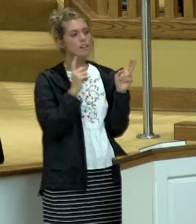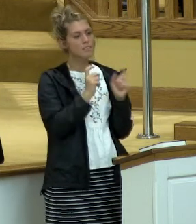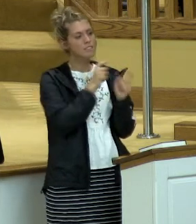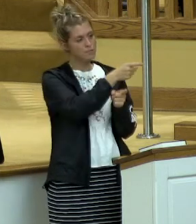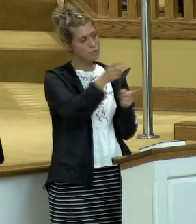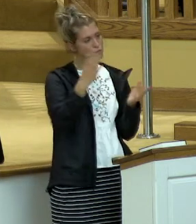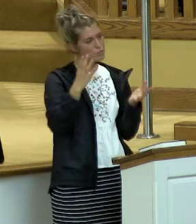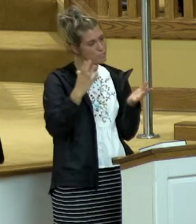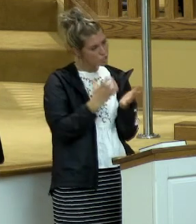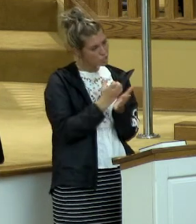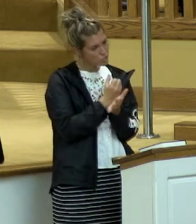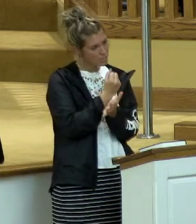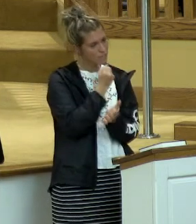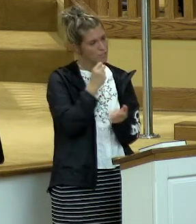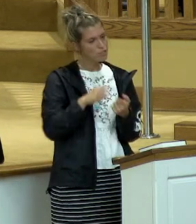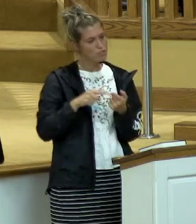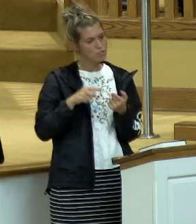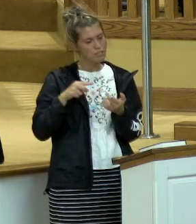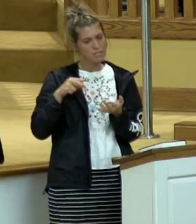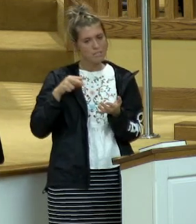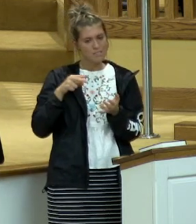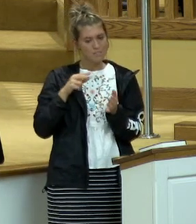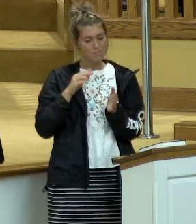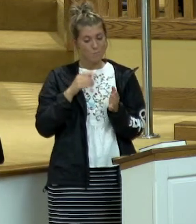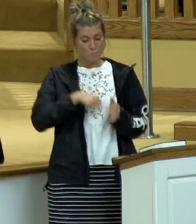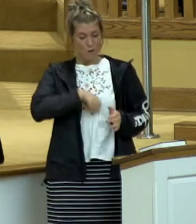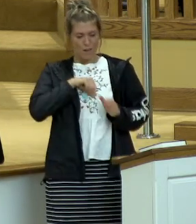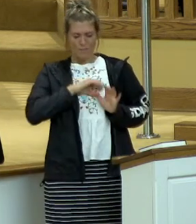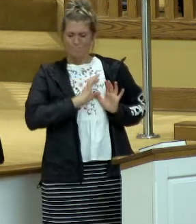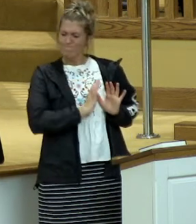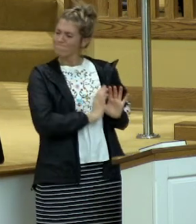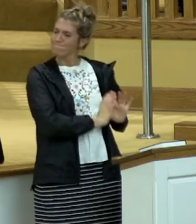It gives you a chance and gives me a chance to stand against our pride.